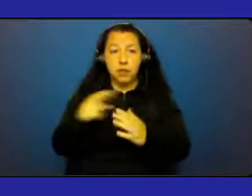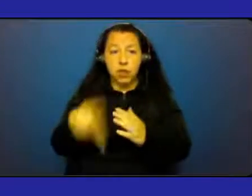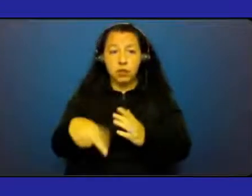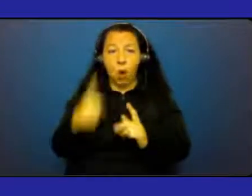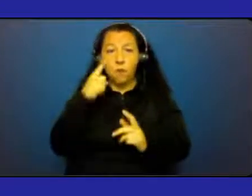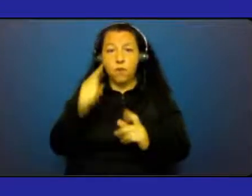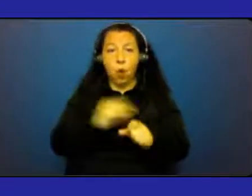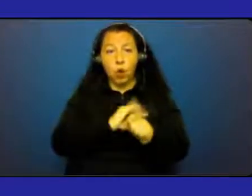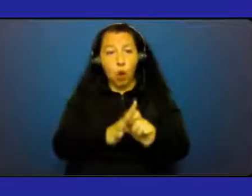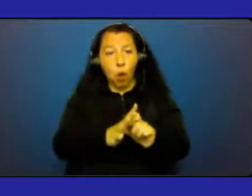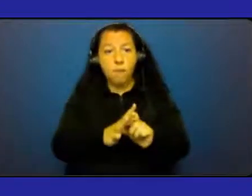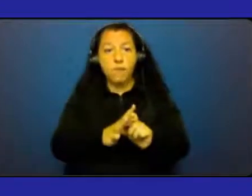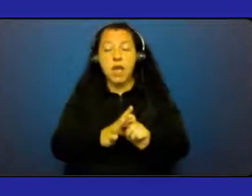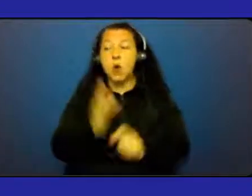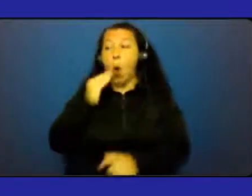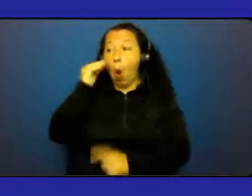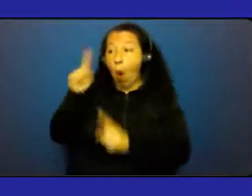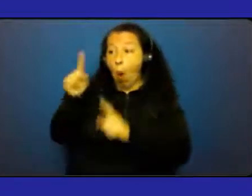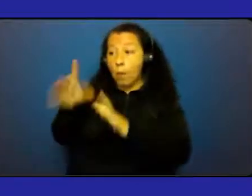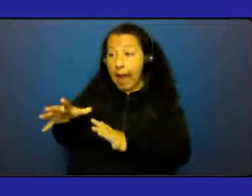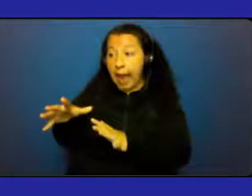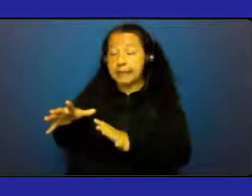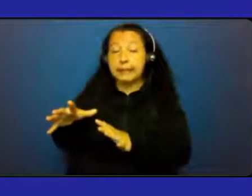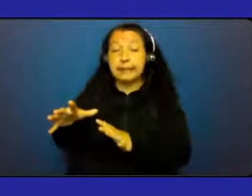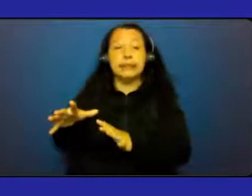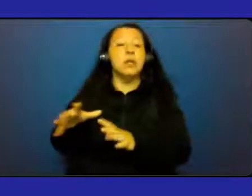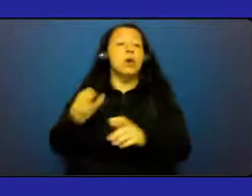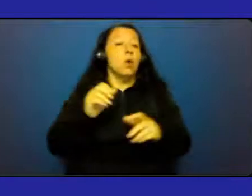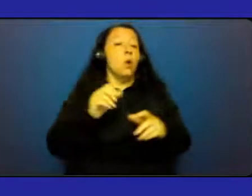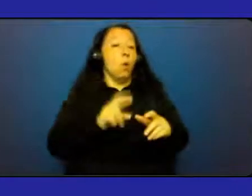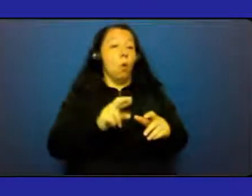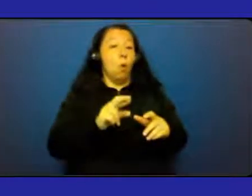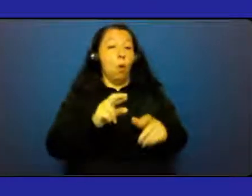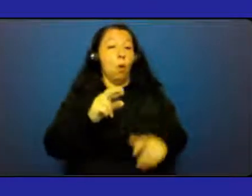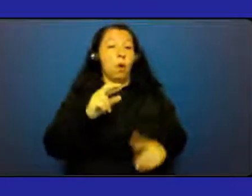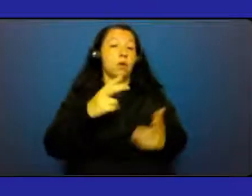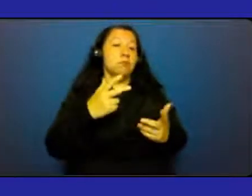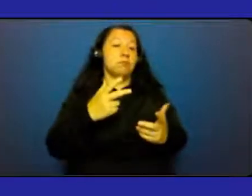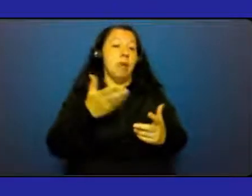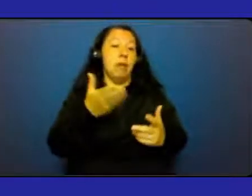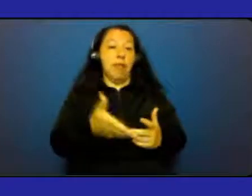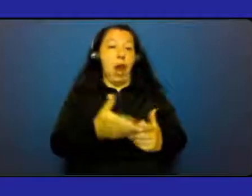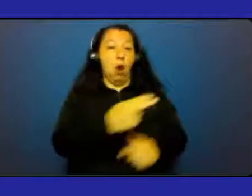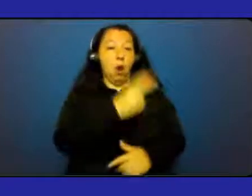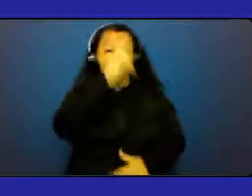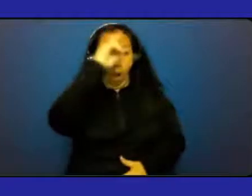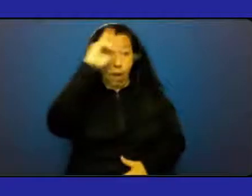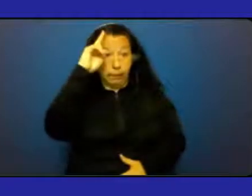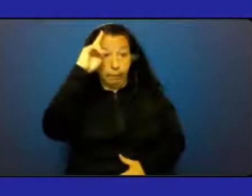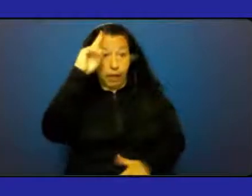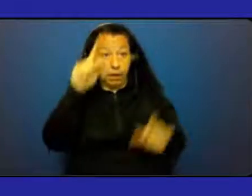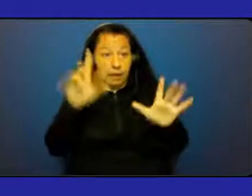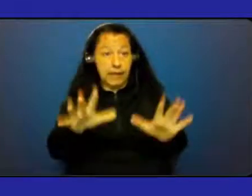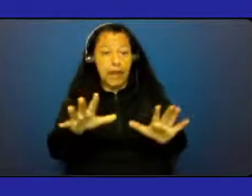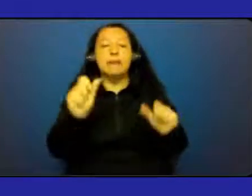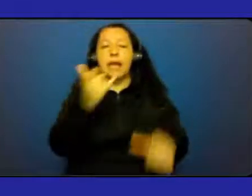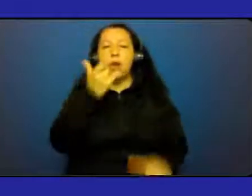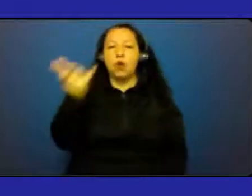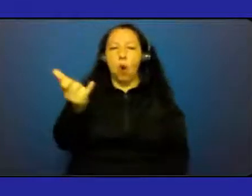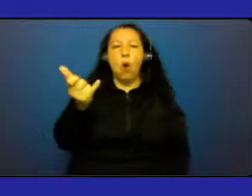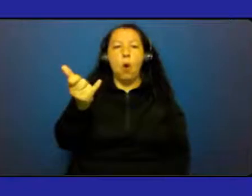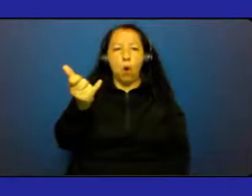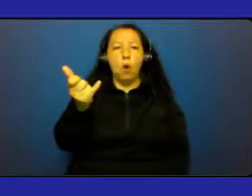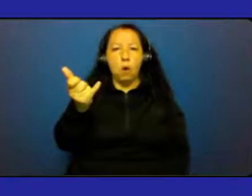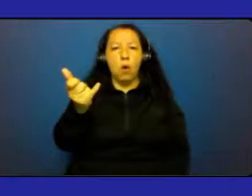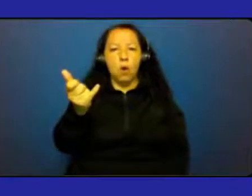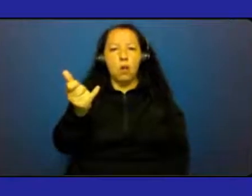that test is an at-home test or that test is one in the hospital. They can call our virtual line, which